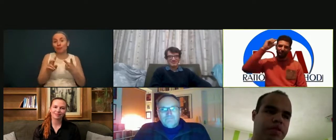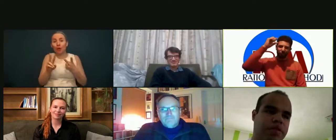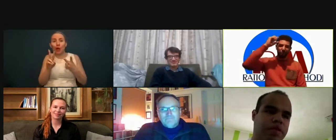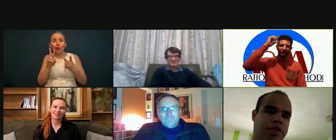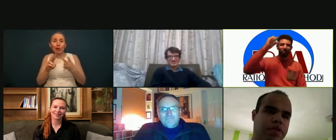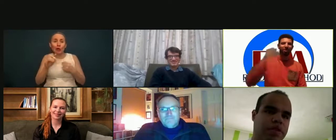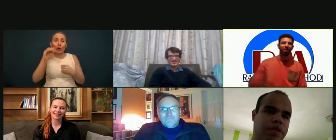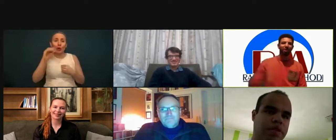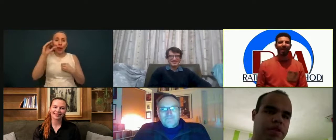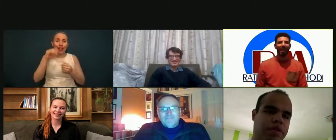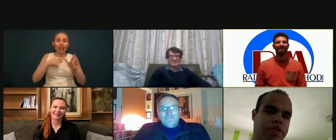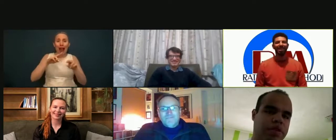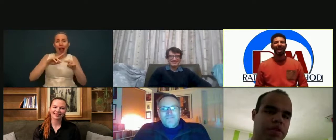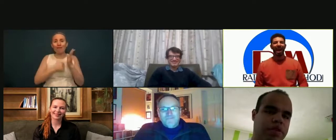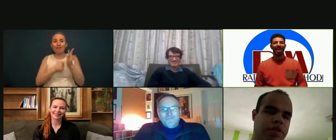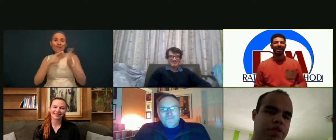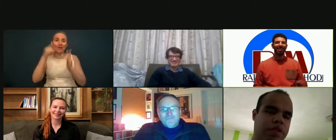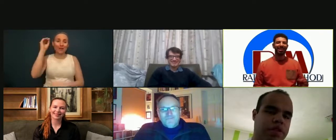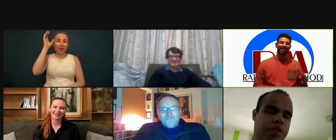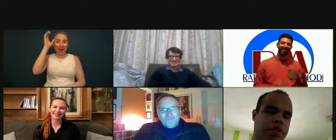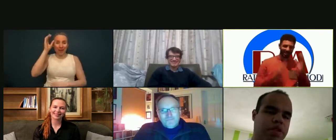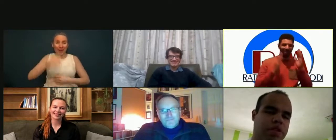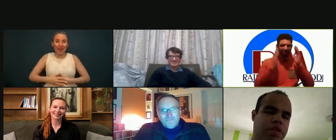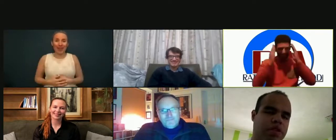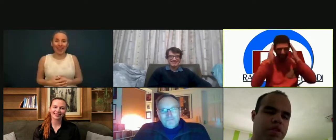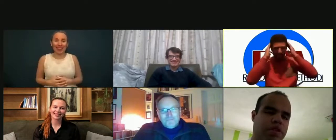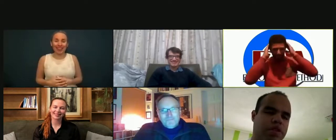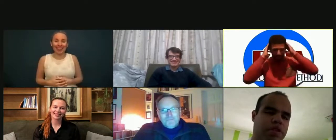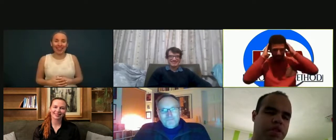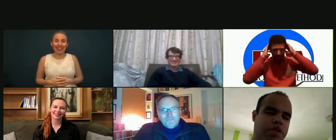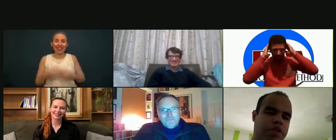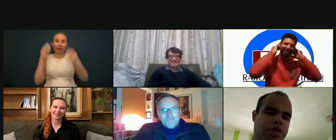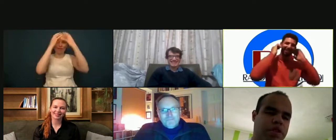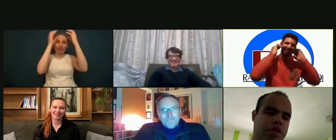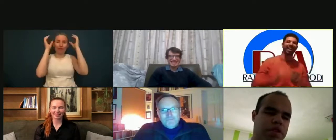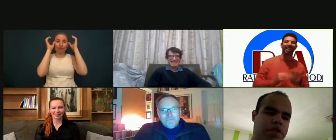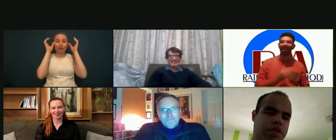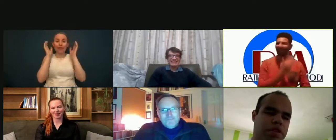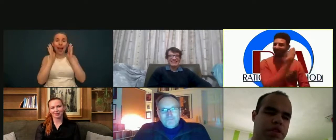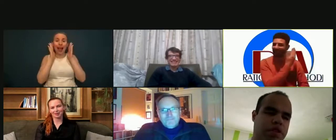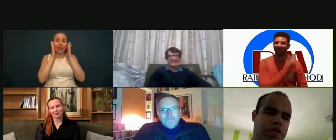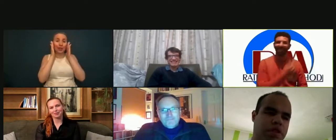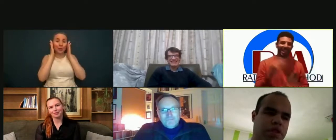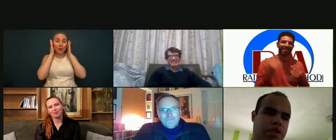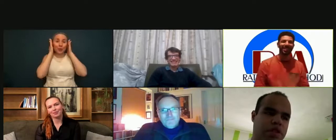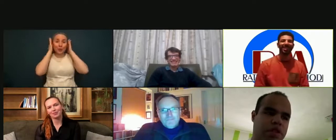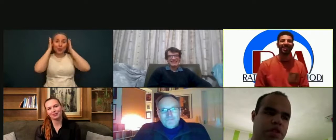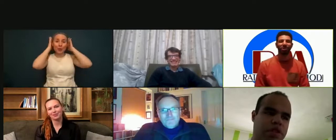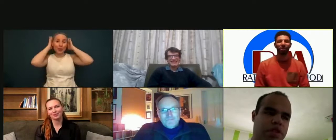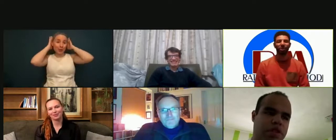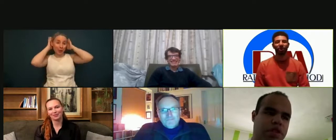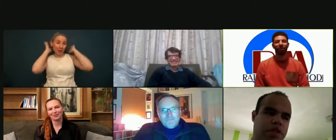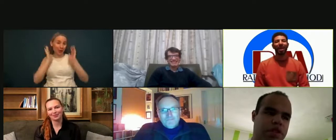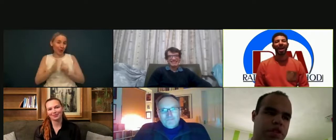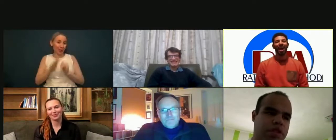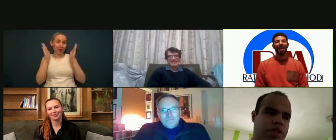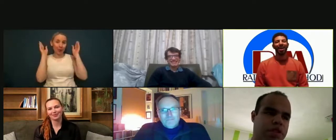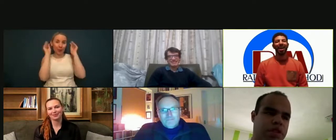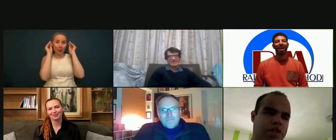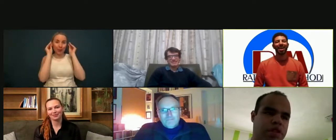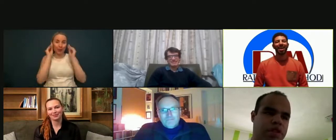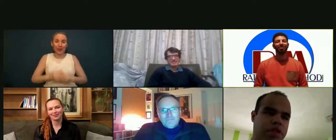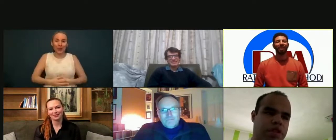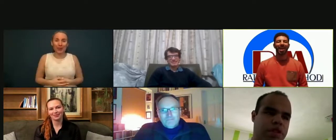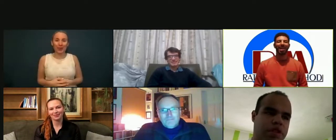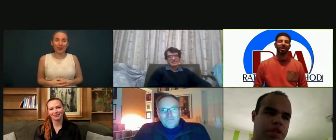of afro hair on the top of my head, and smooth haircut around the edges. It's nice and short.